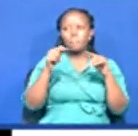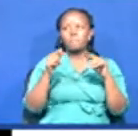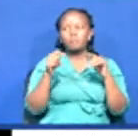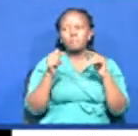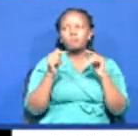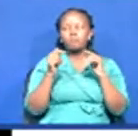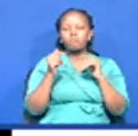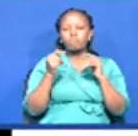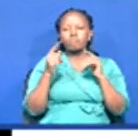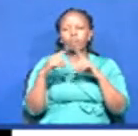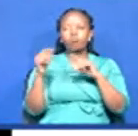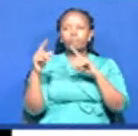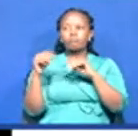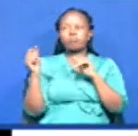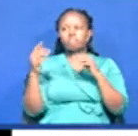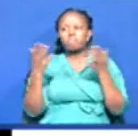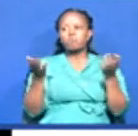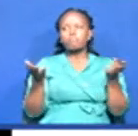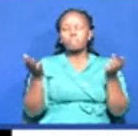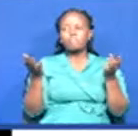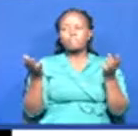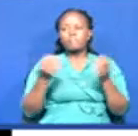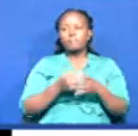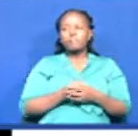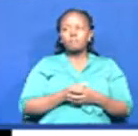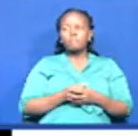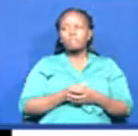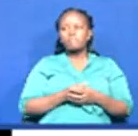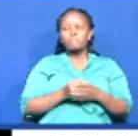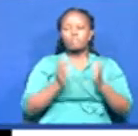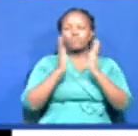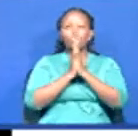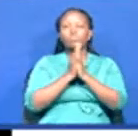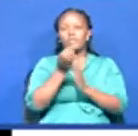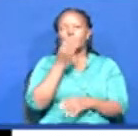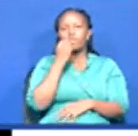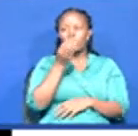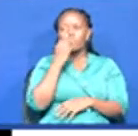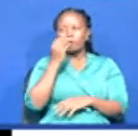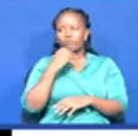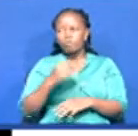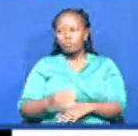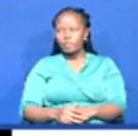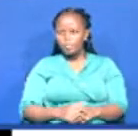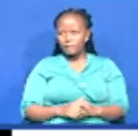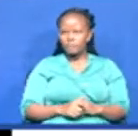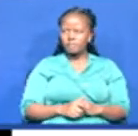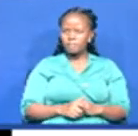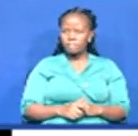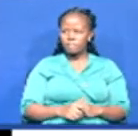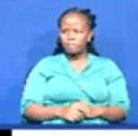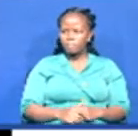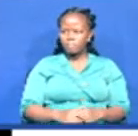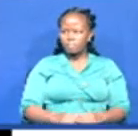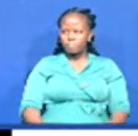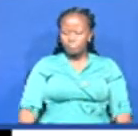behalf of, or to pray for food, actually. So,